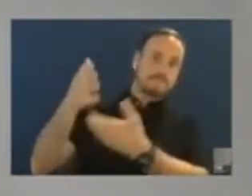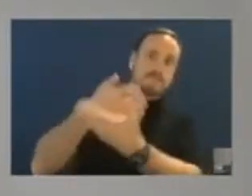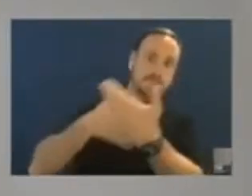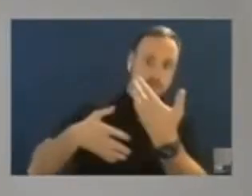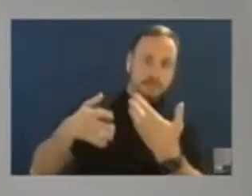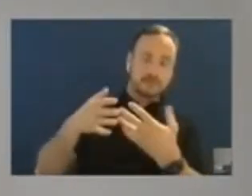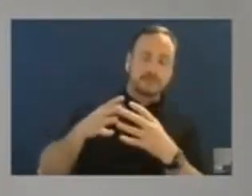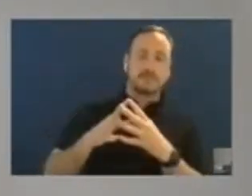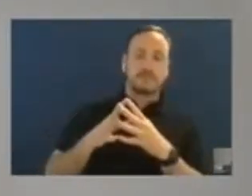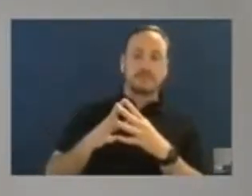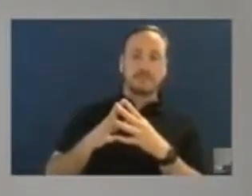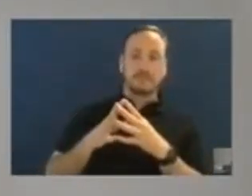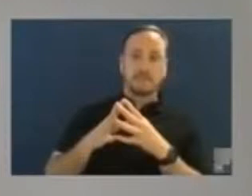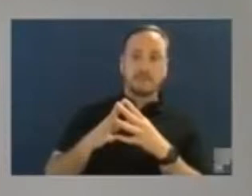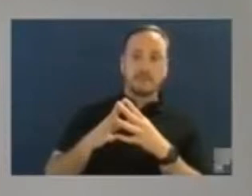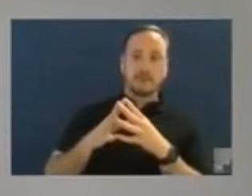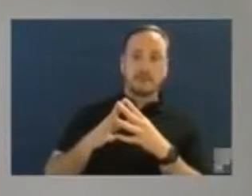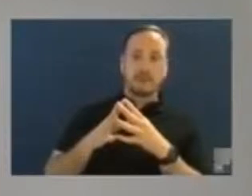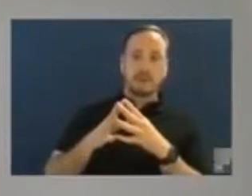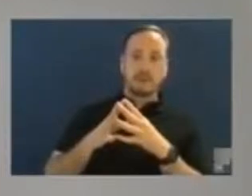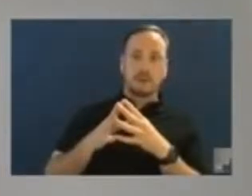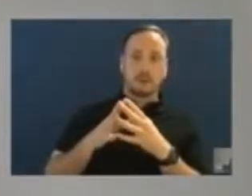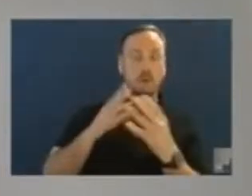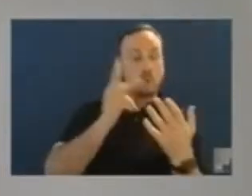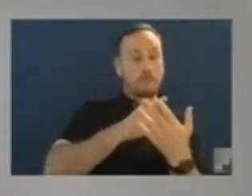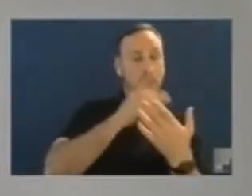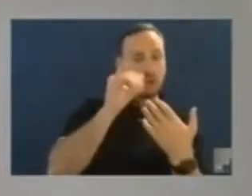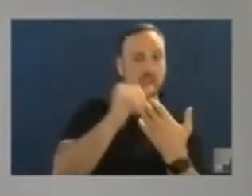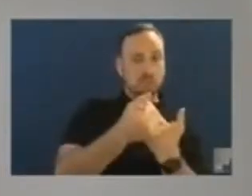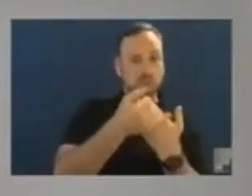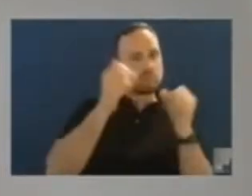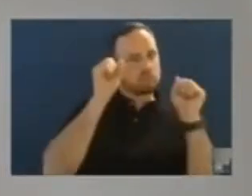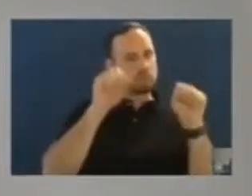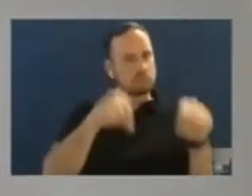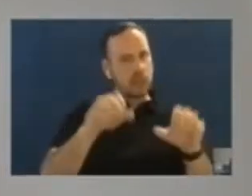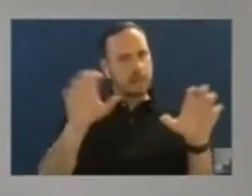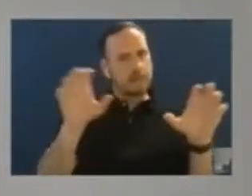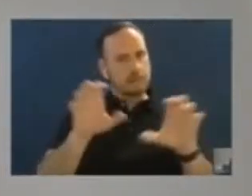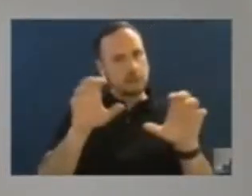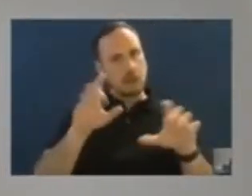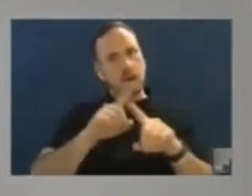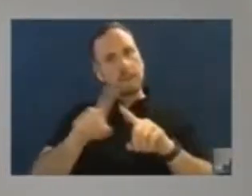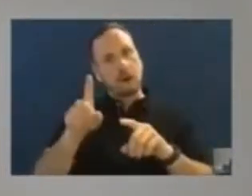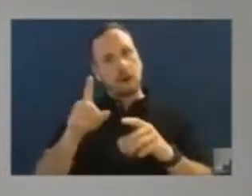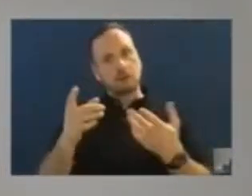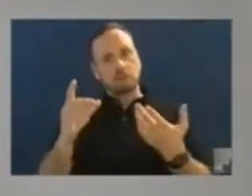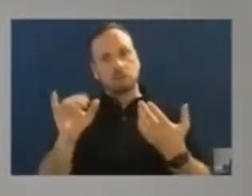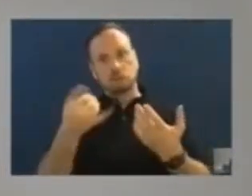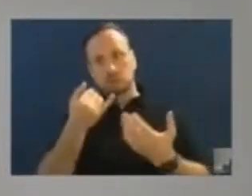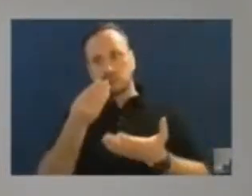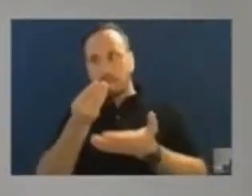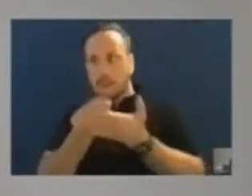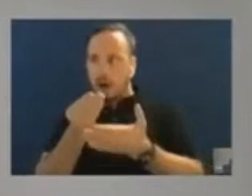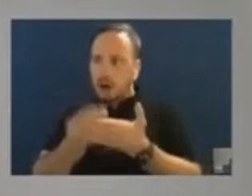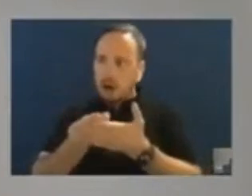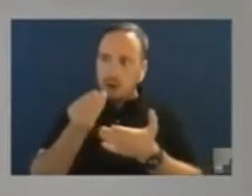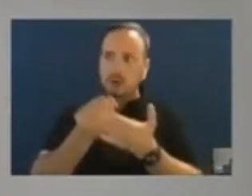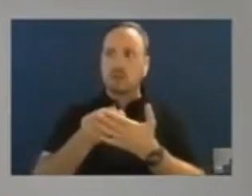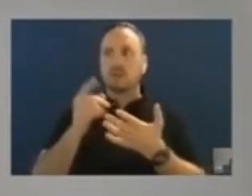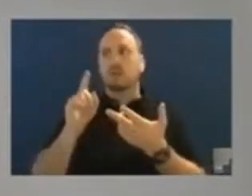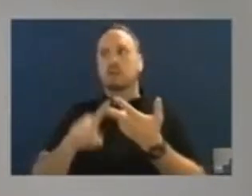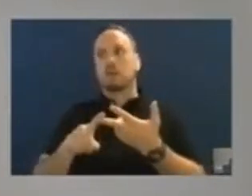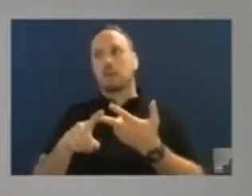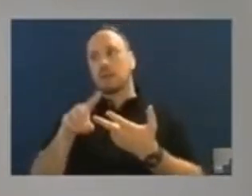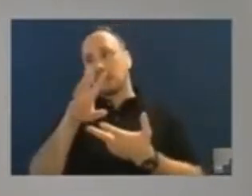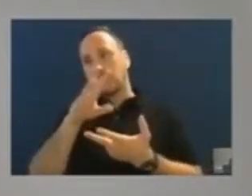system. So there are projects that could be done, and it's just a matter of funding and a matter of setting up